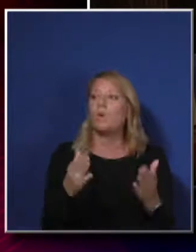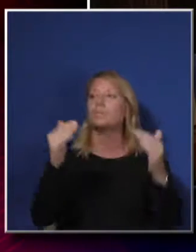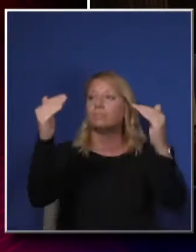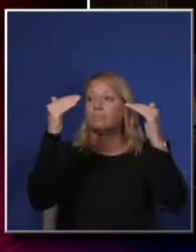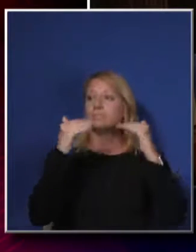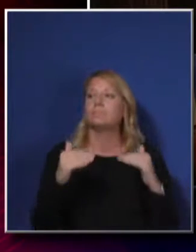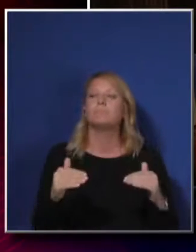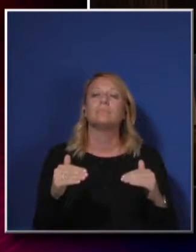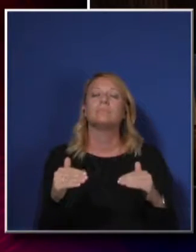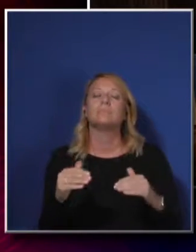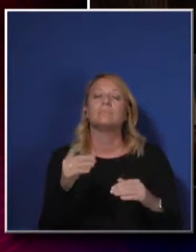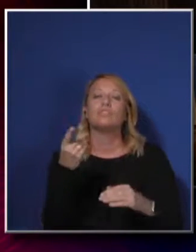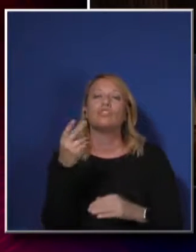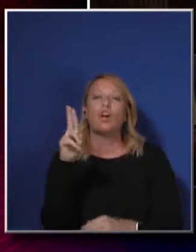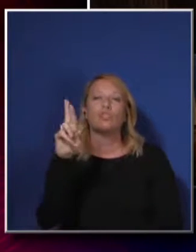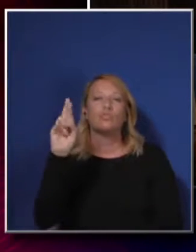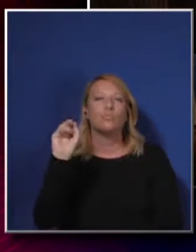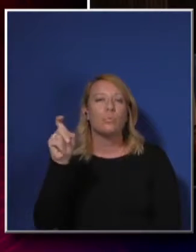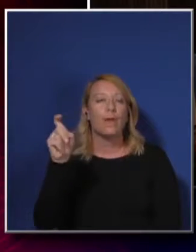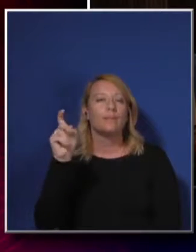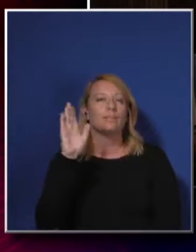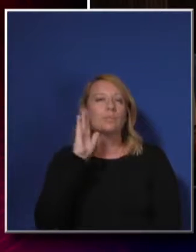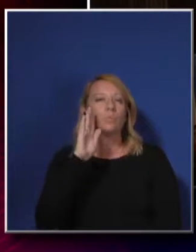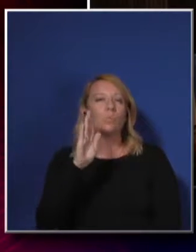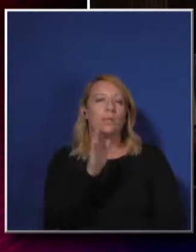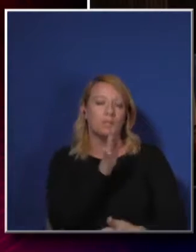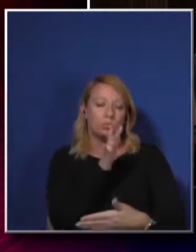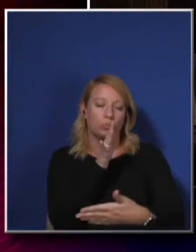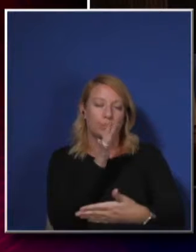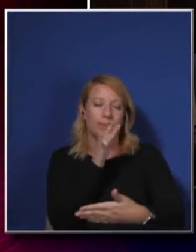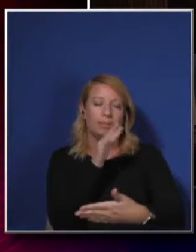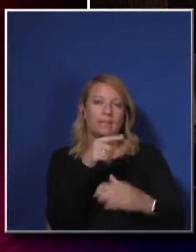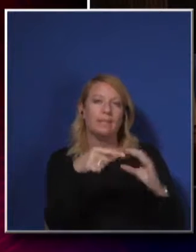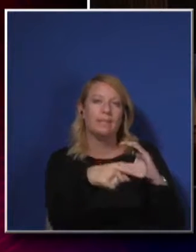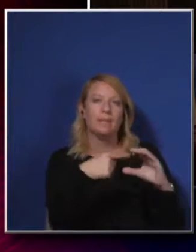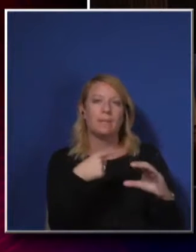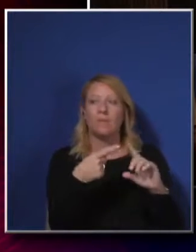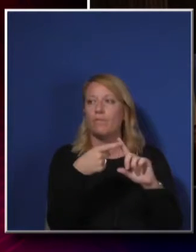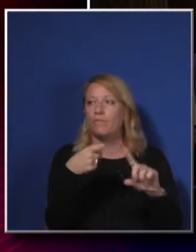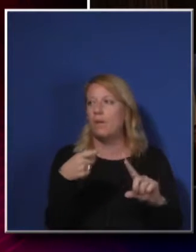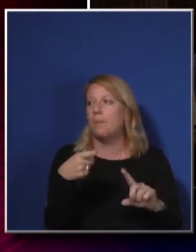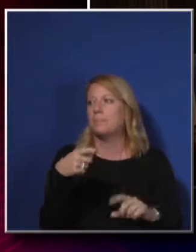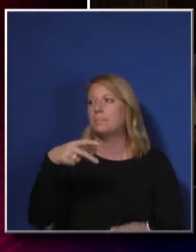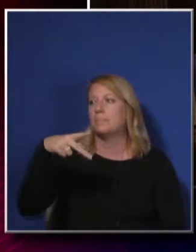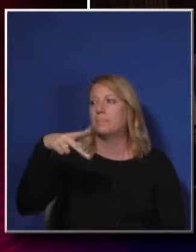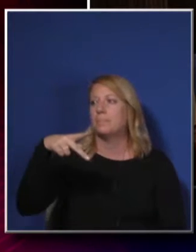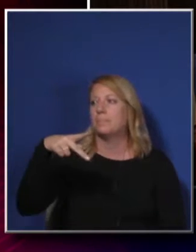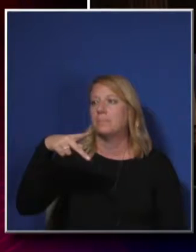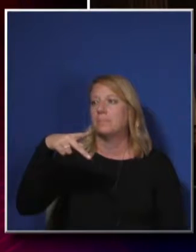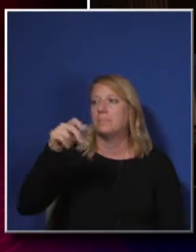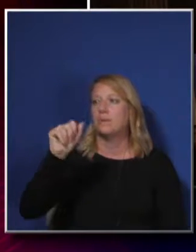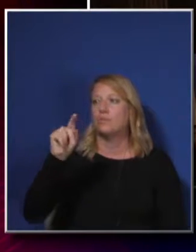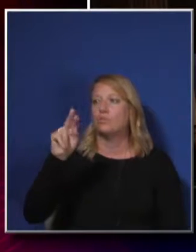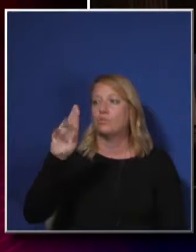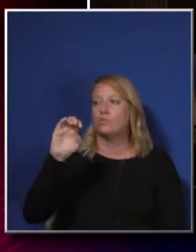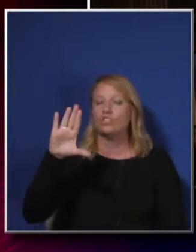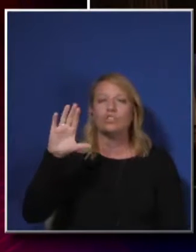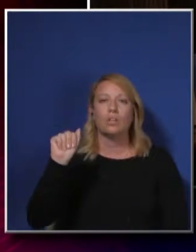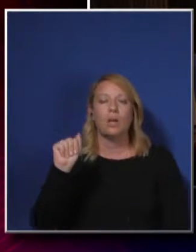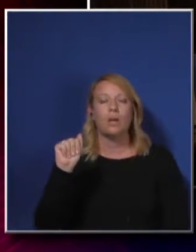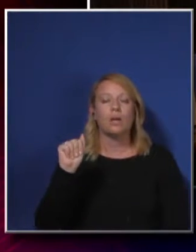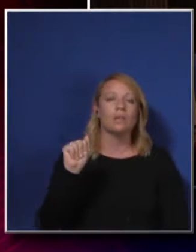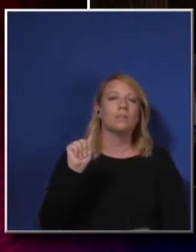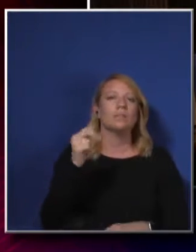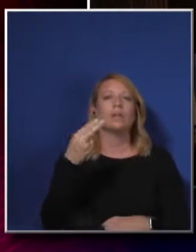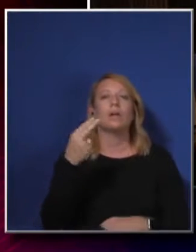email submission regarding Patricia Bitsley, Yes. Humboldt Unified. Humboldt Unified Special Ed